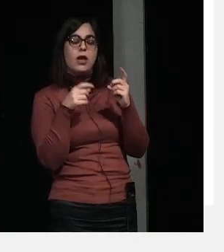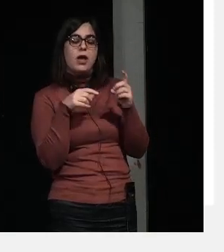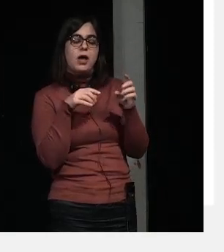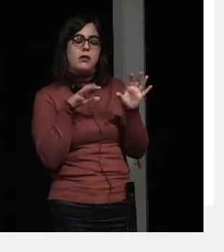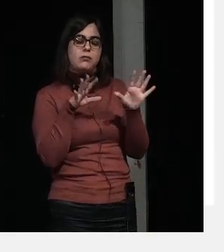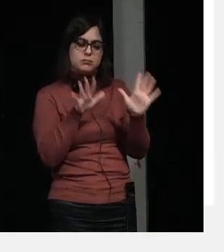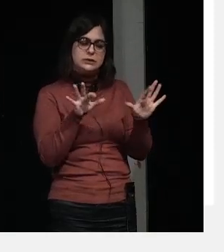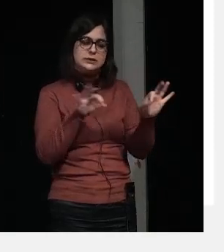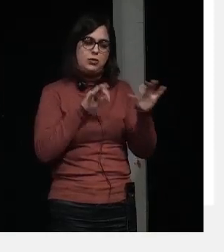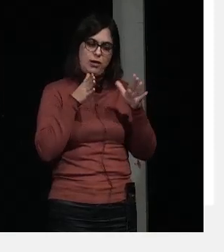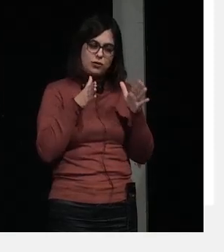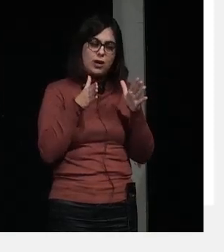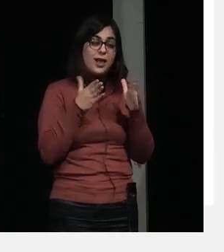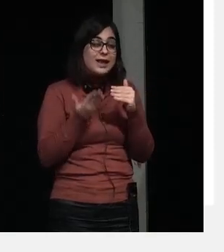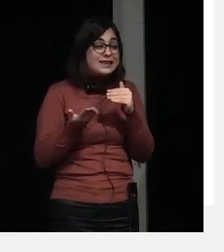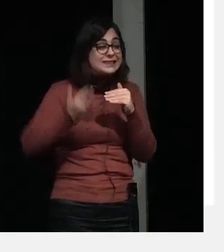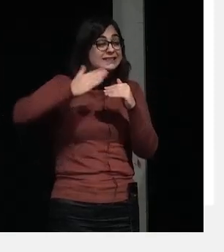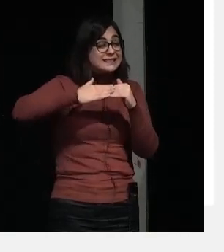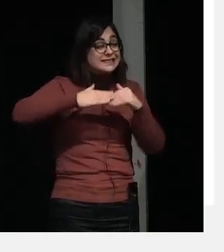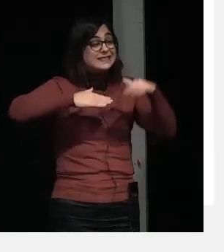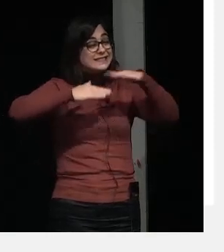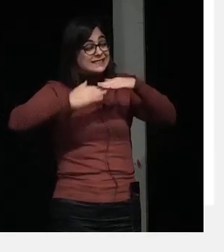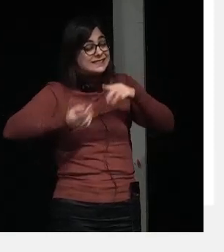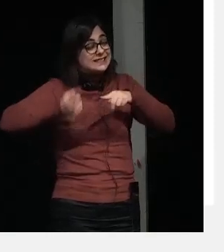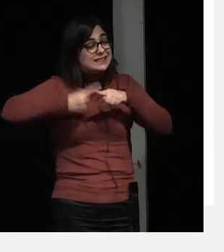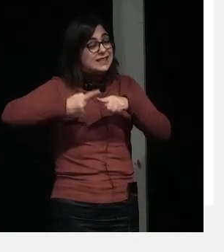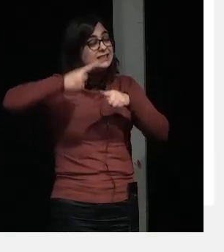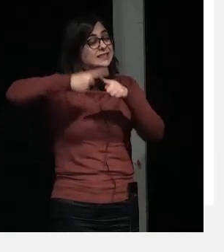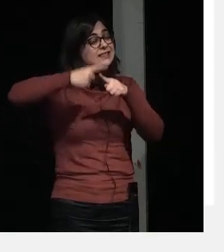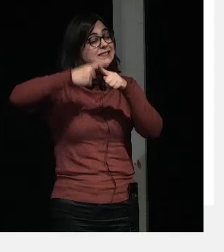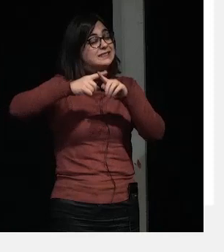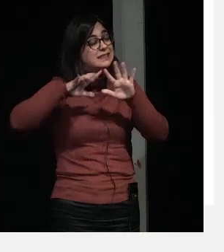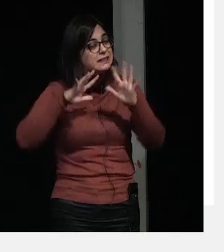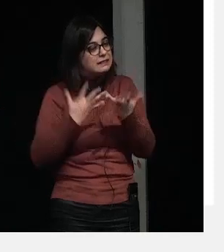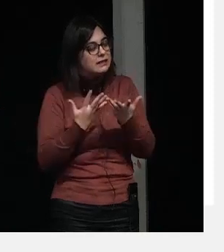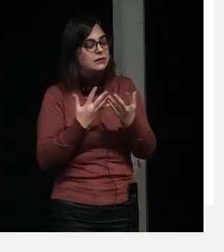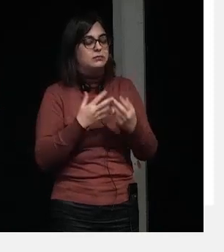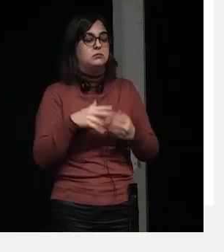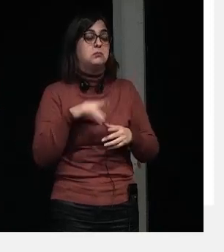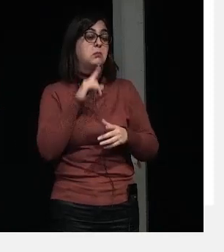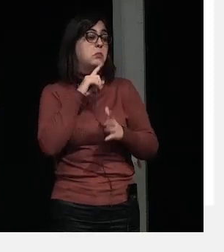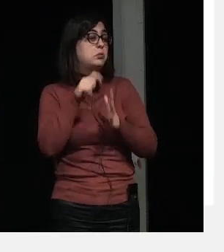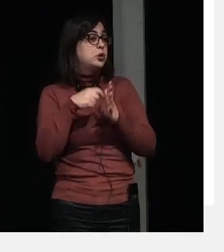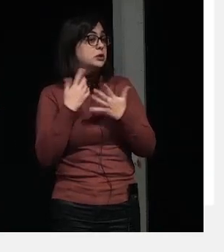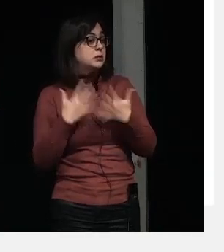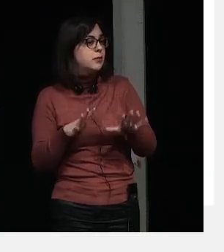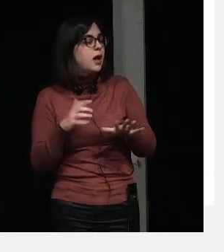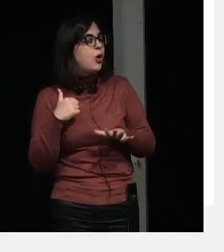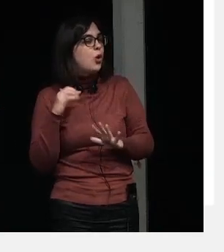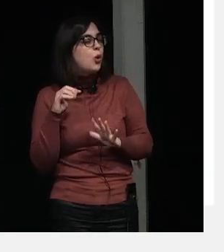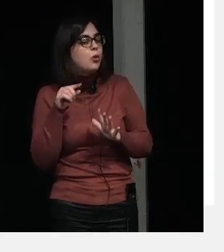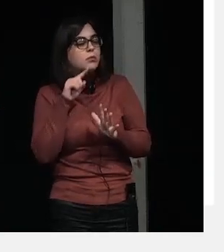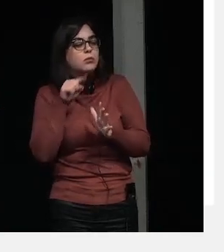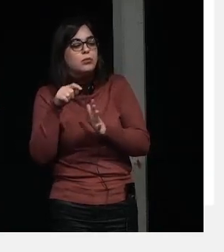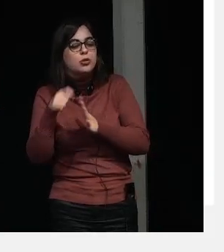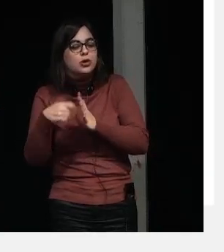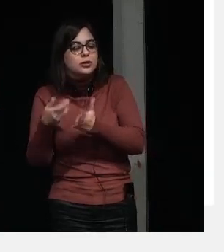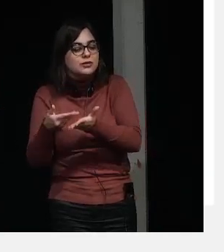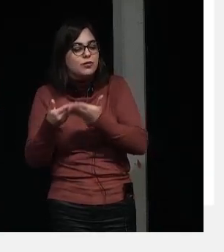differently? And how could that then, what do I learn from that? And how could that affect change? So, and that's